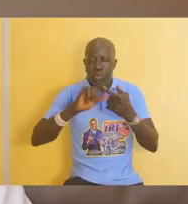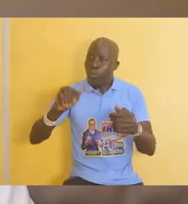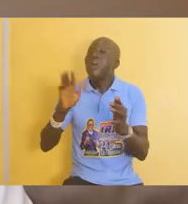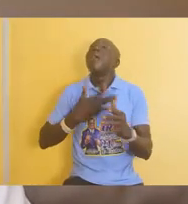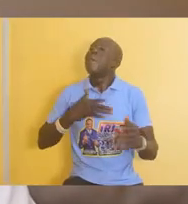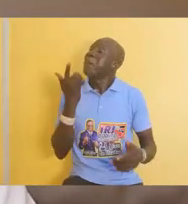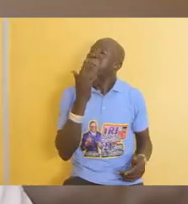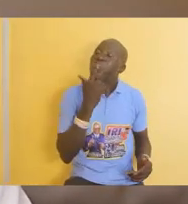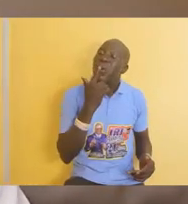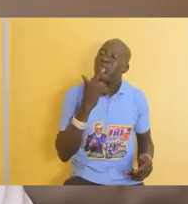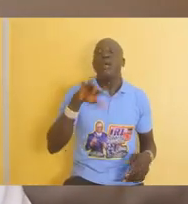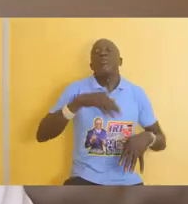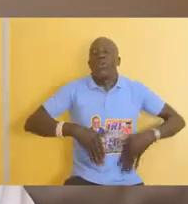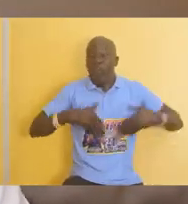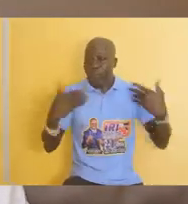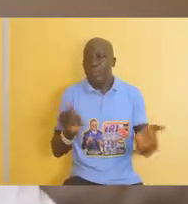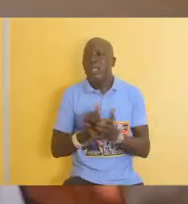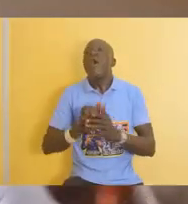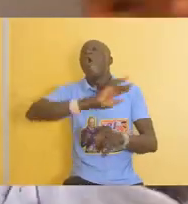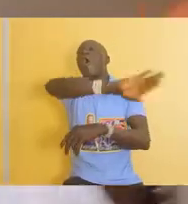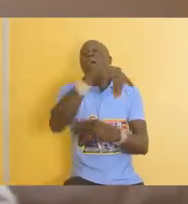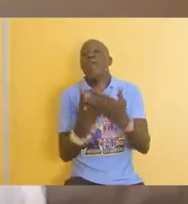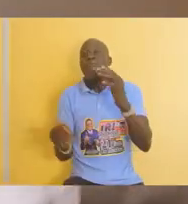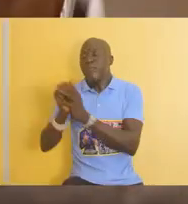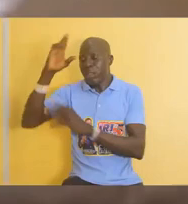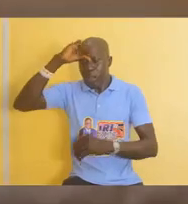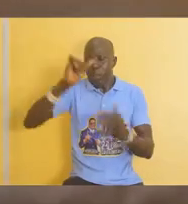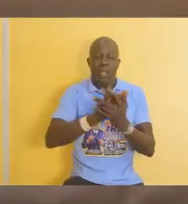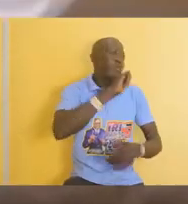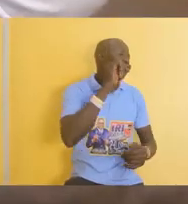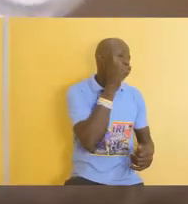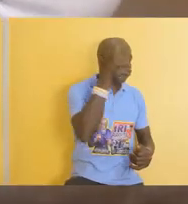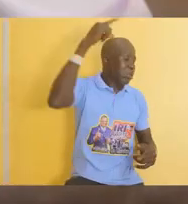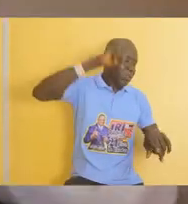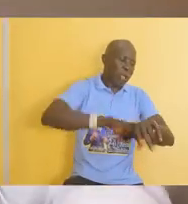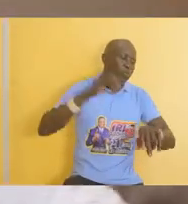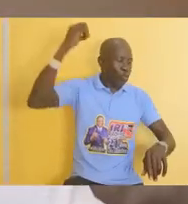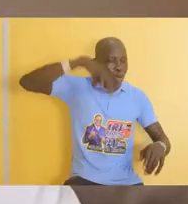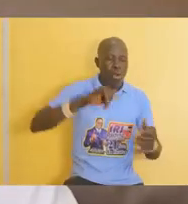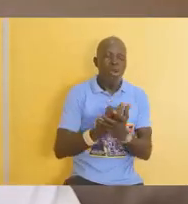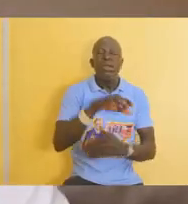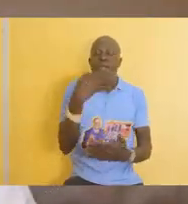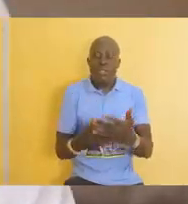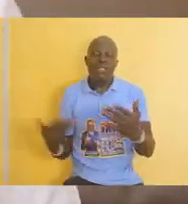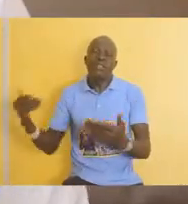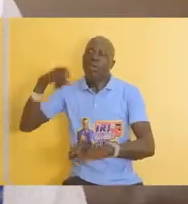enu me ni mo fi so I confess with my mouth gbogbo e jade yan ni wo yi ona by this time tomorrow won ma di opo